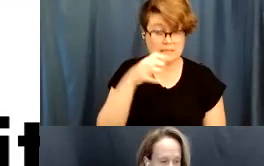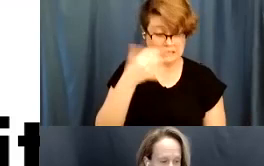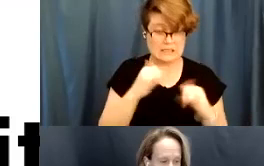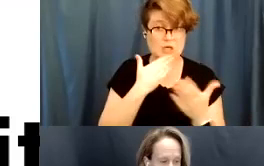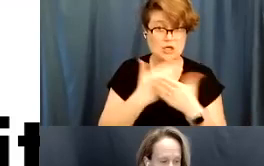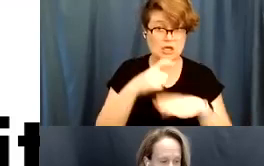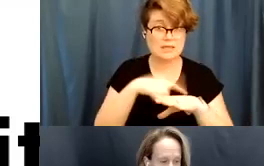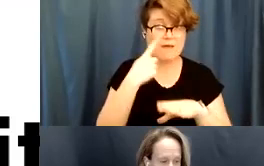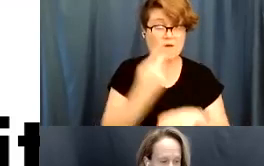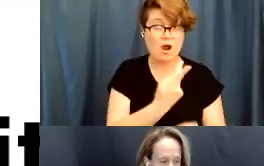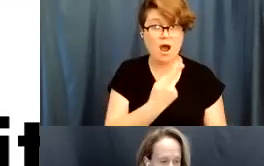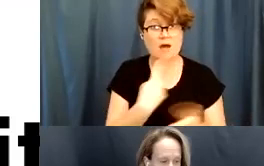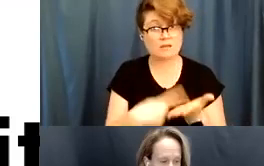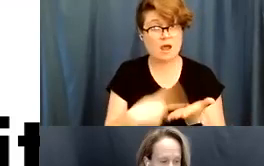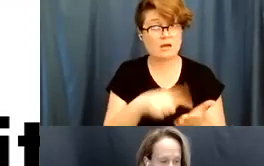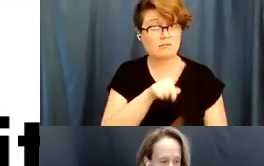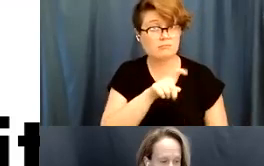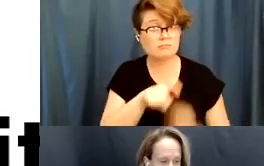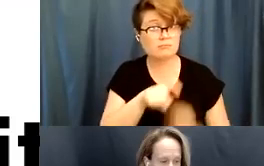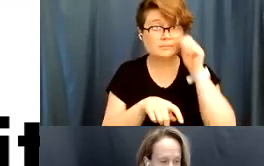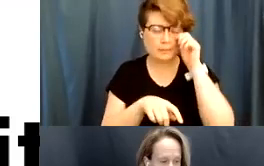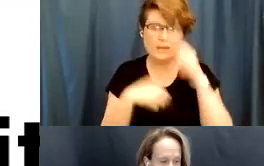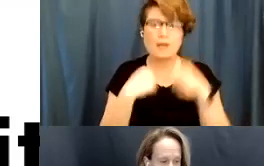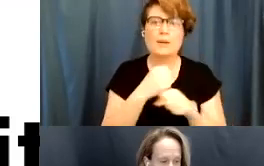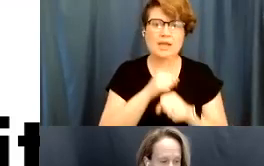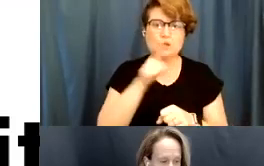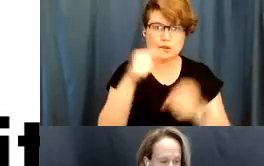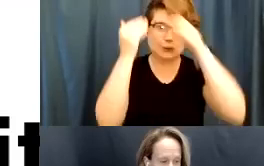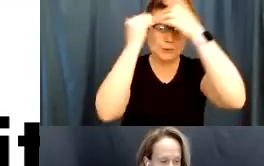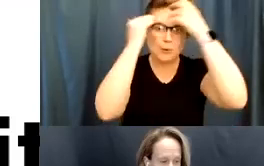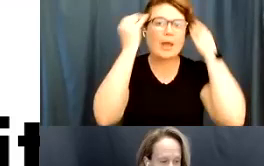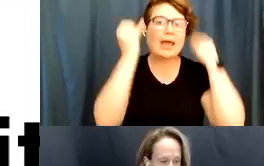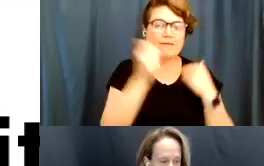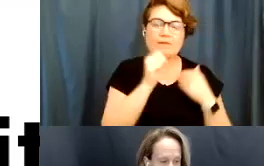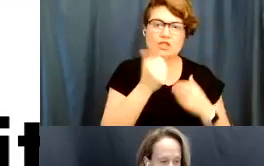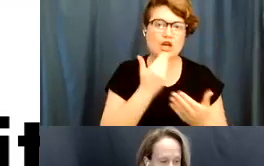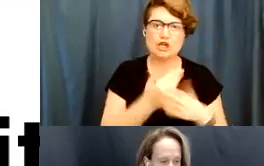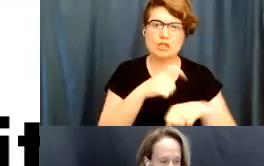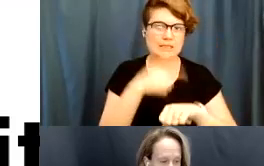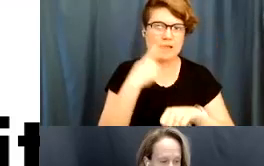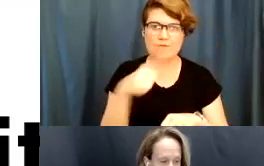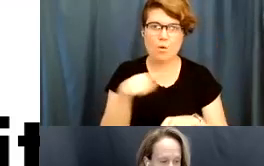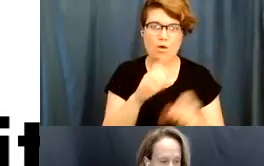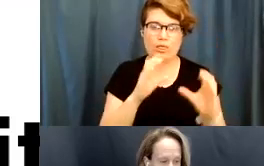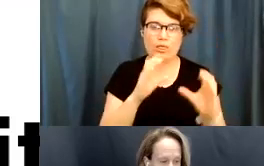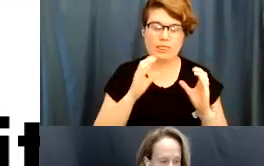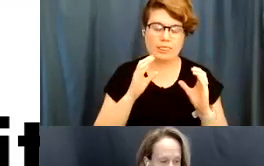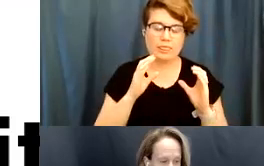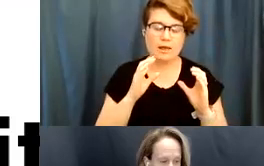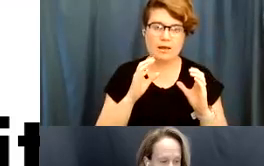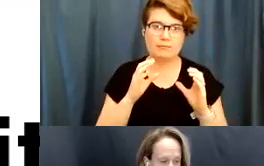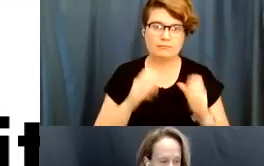talk? Make sure that you are aware if it is not a good time to talk and follow up with